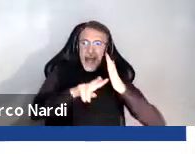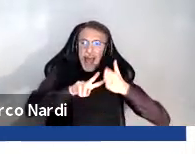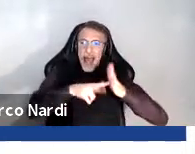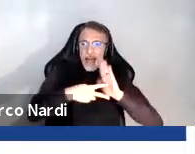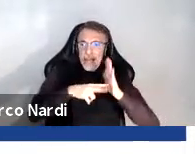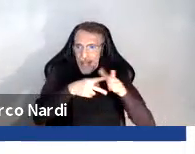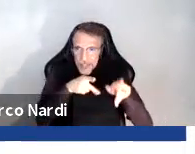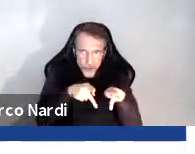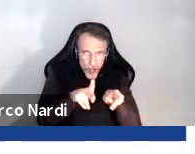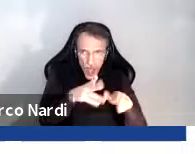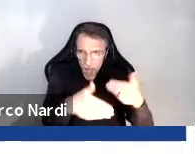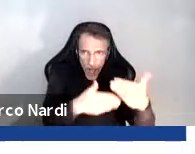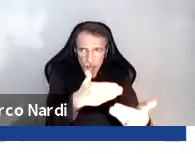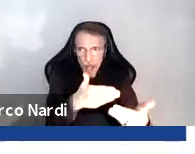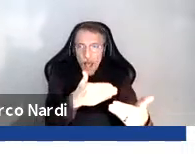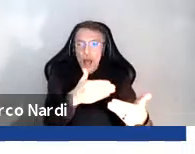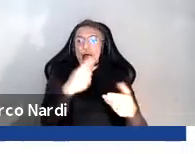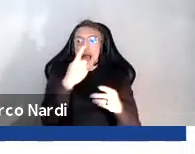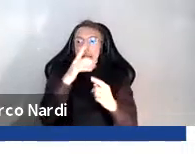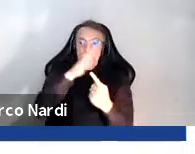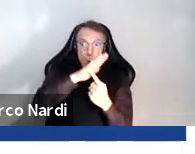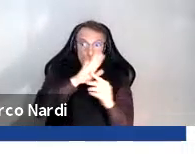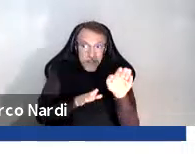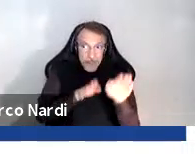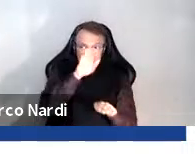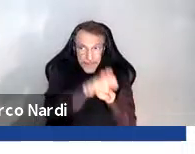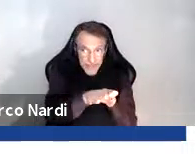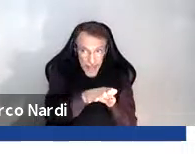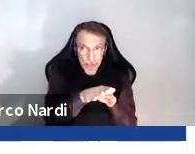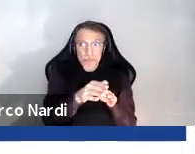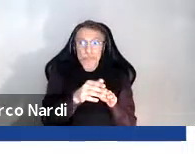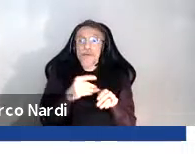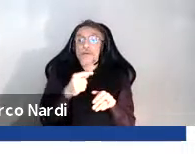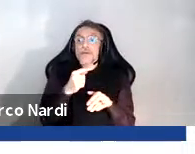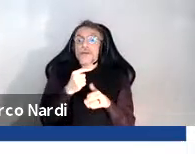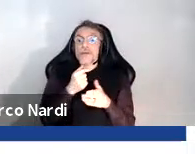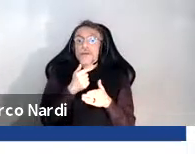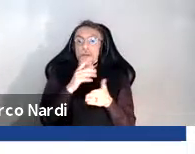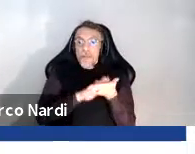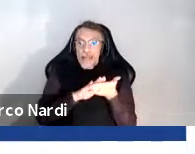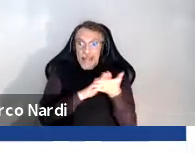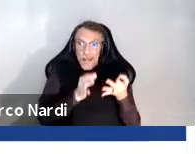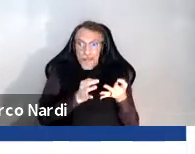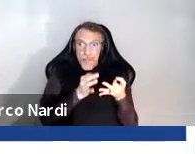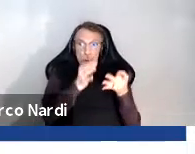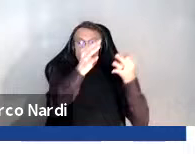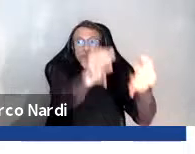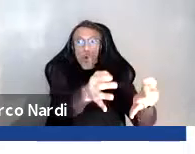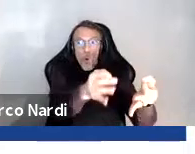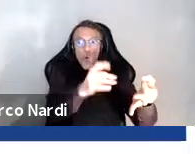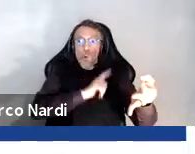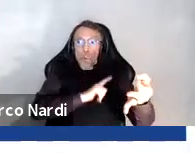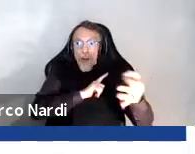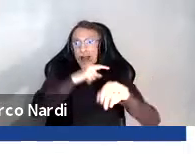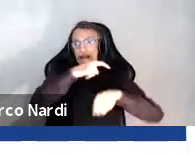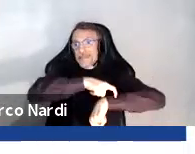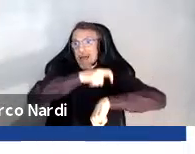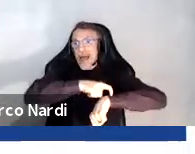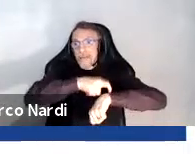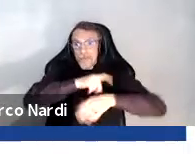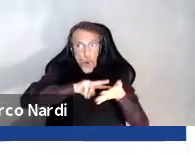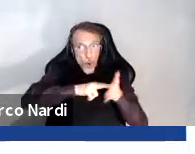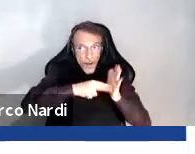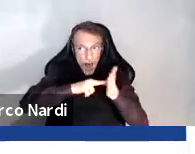think an important step, an urgent step that we usually postpone because it takes time, is to